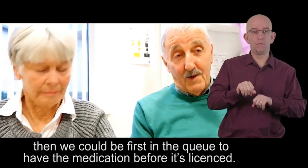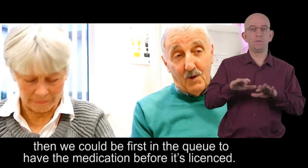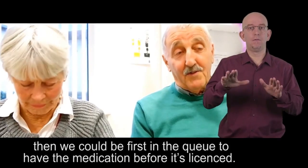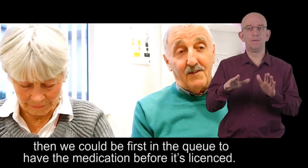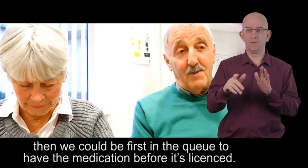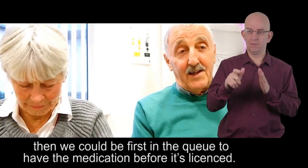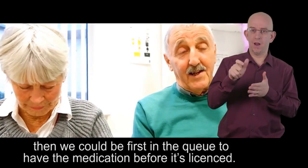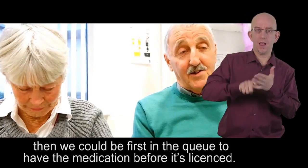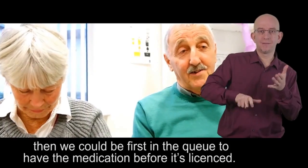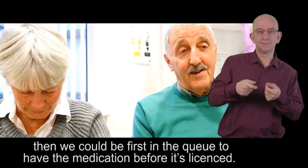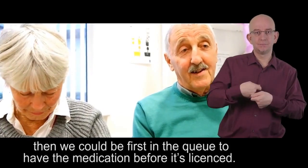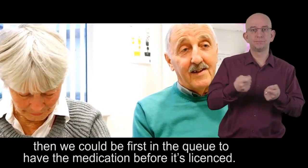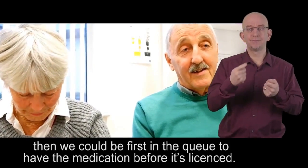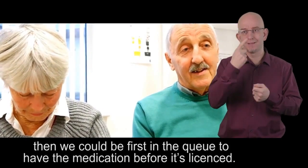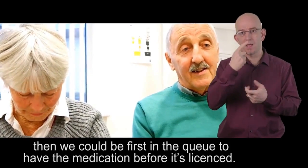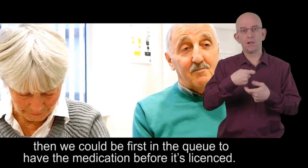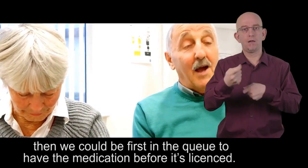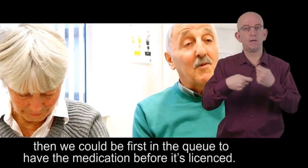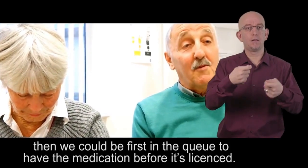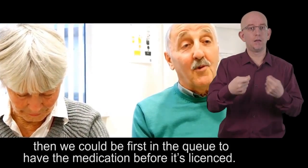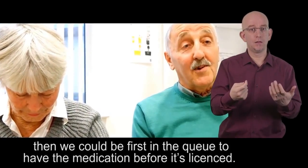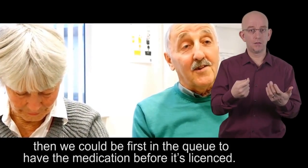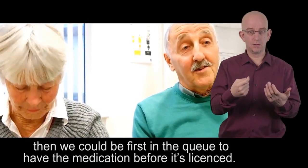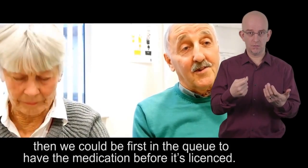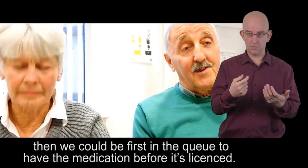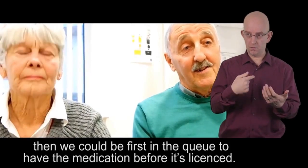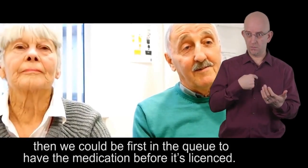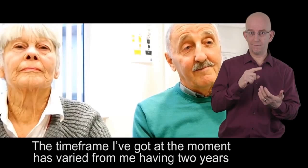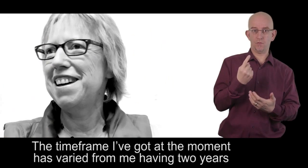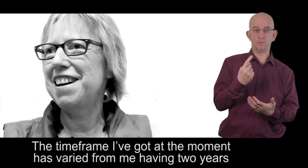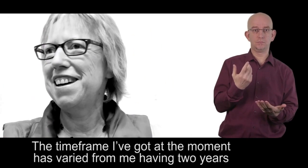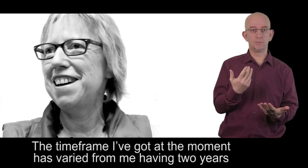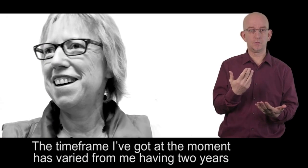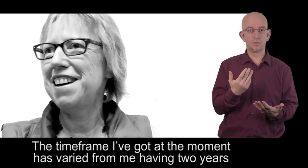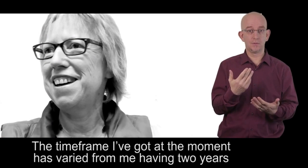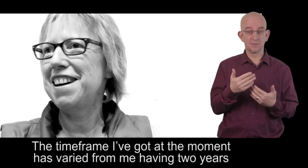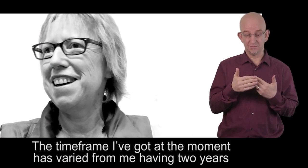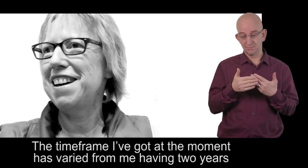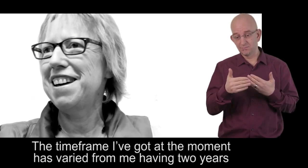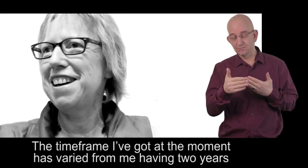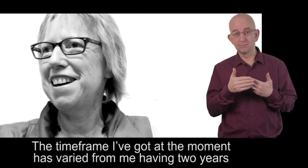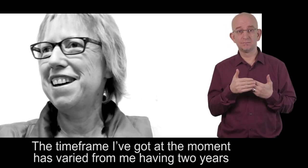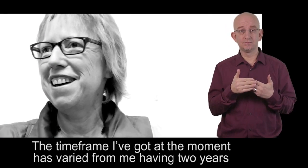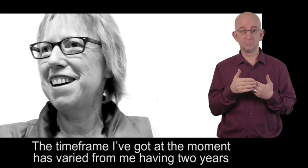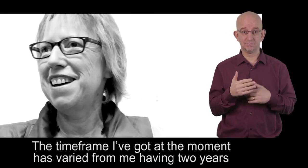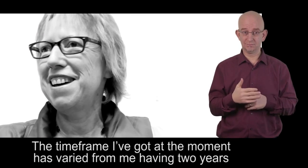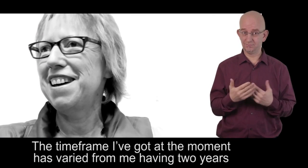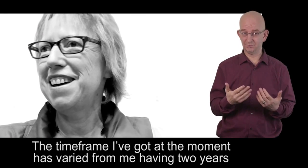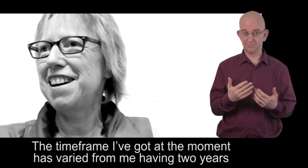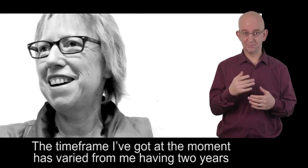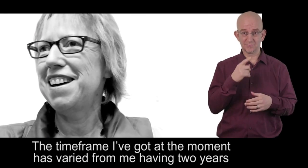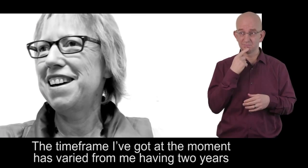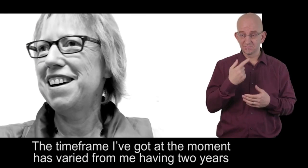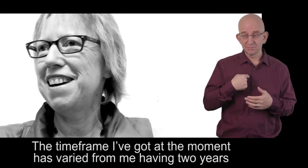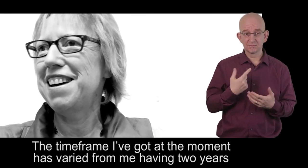my wife to have the medication perhaps before it's licensed the sort of timeframe I've got at the moment